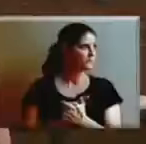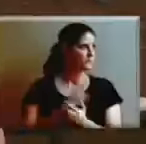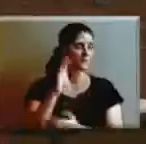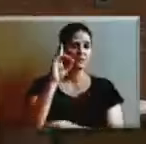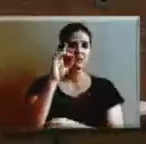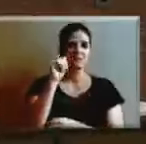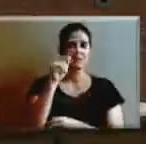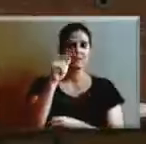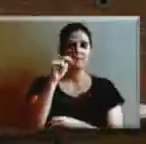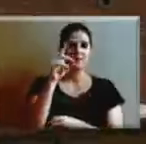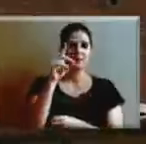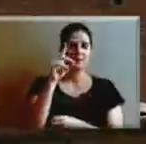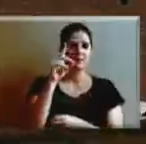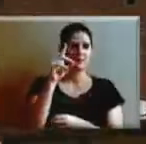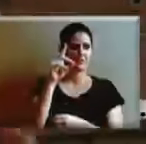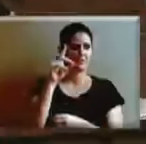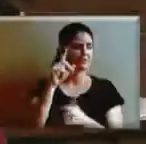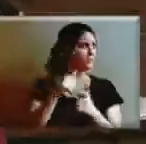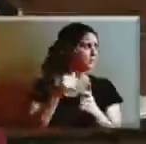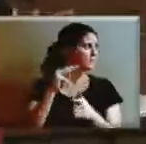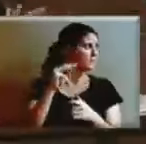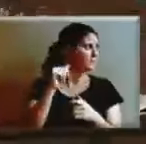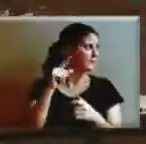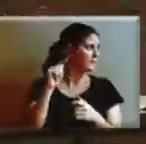David Mike, Louisville Mail High School.